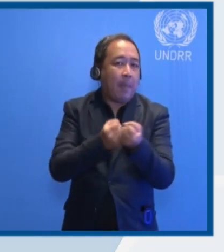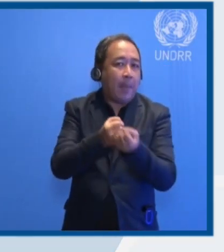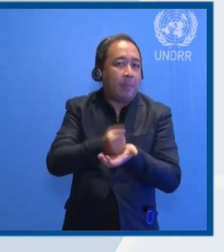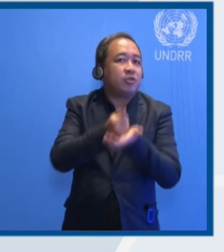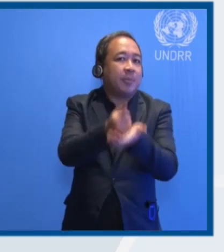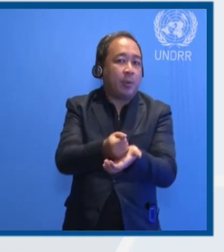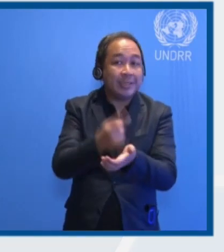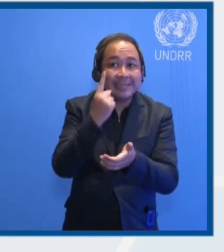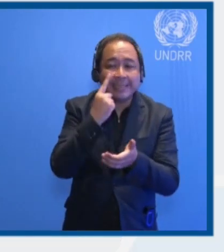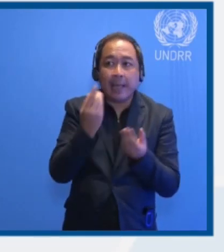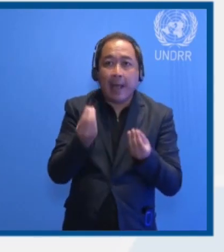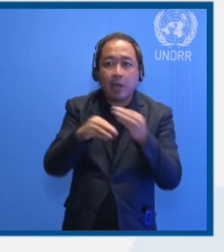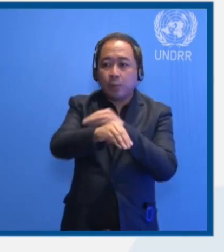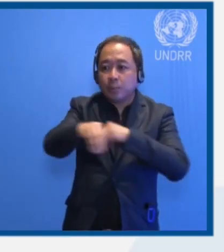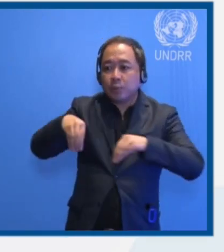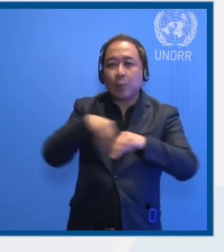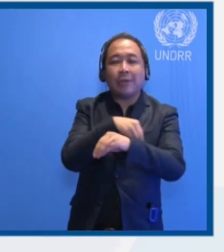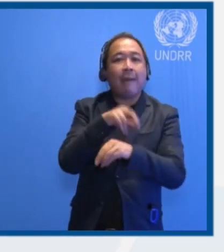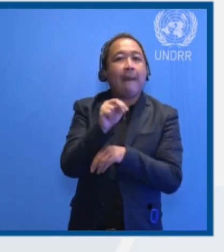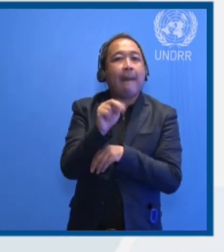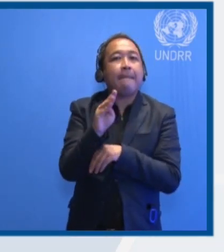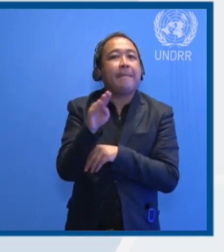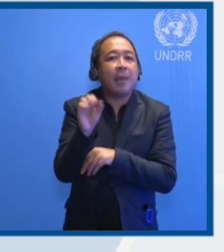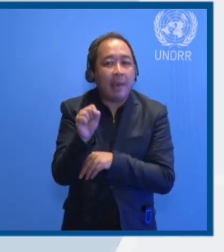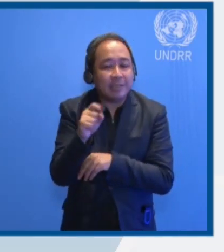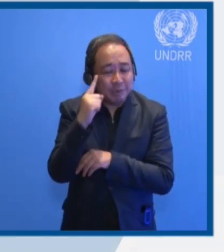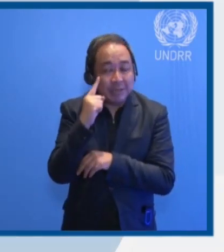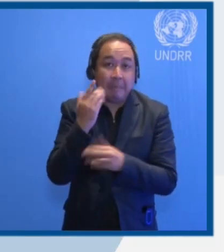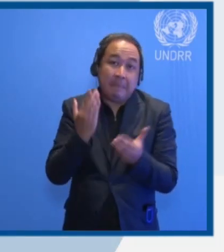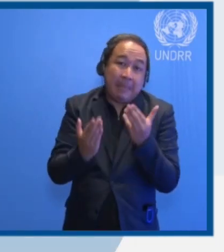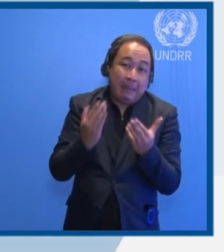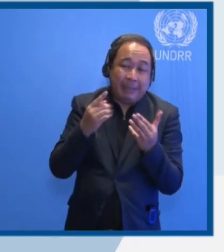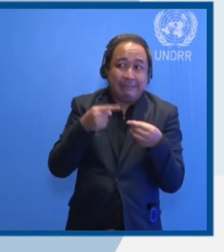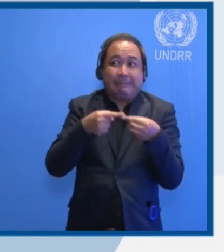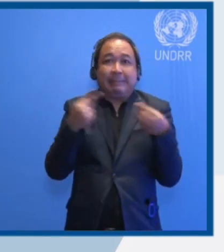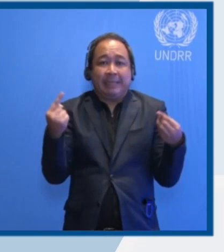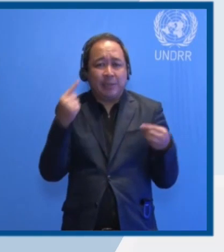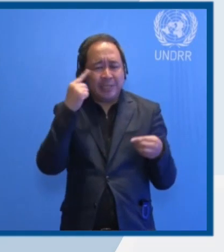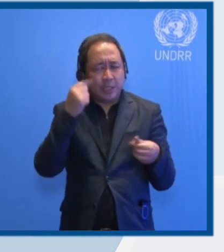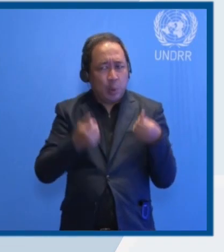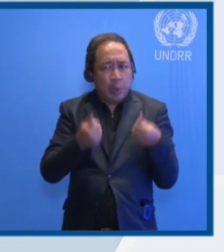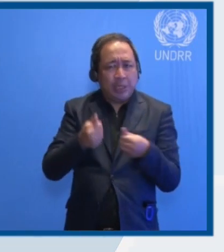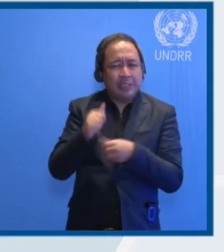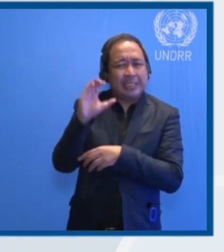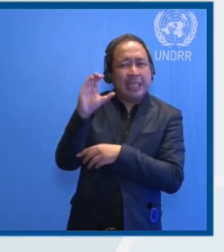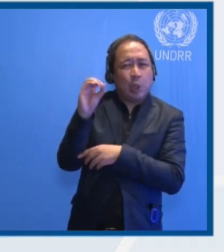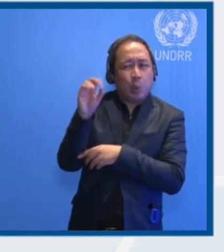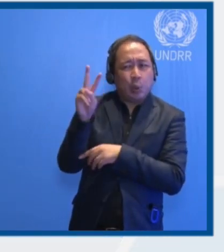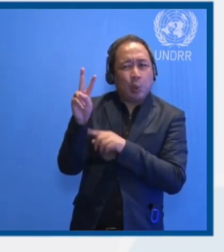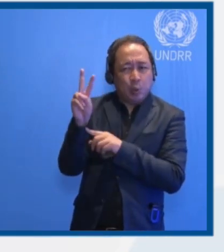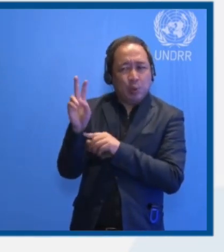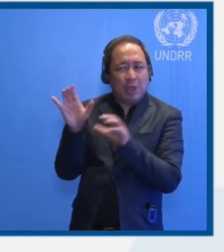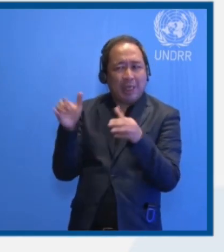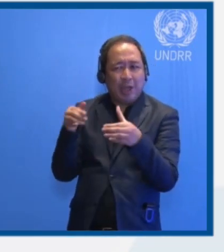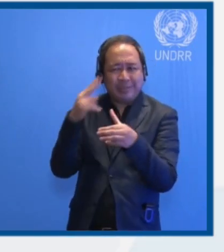from nature, as cynical as that sounds. Is it carbon credits? Is it trying to get the private sector who